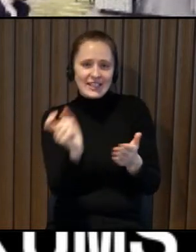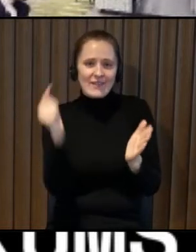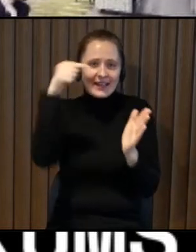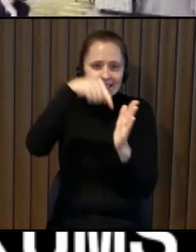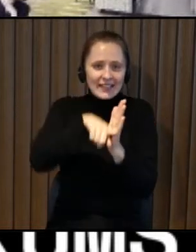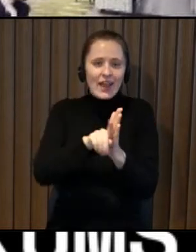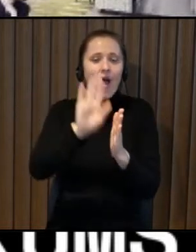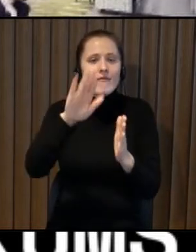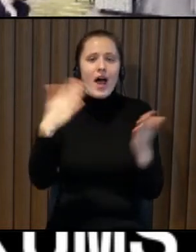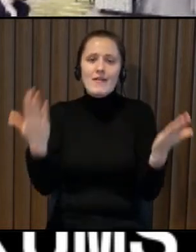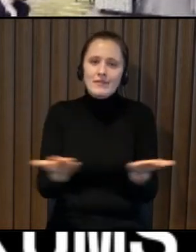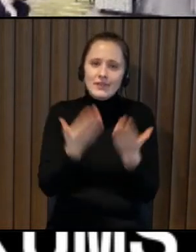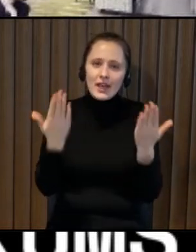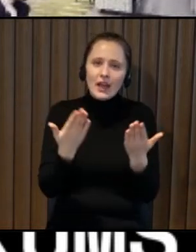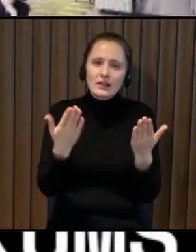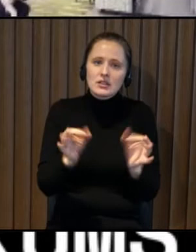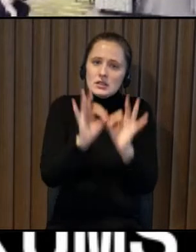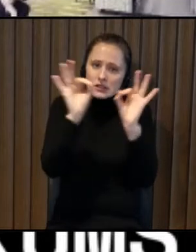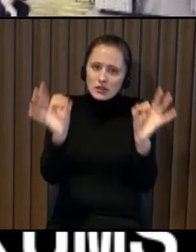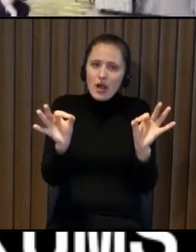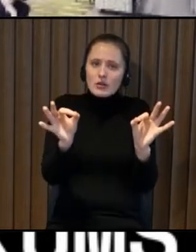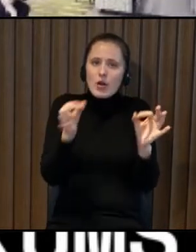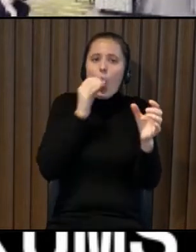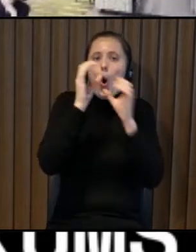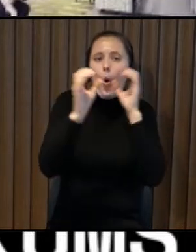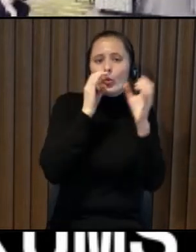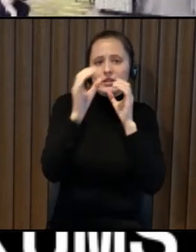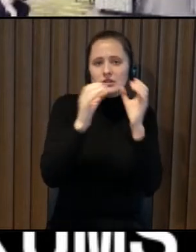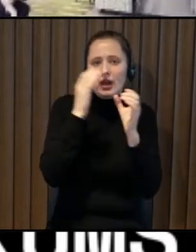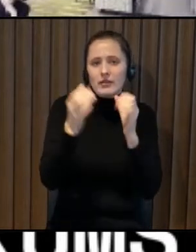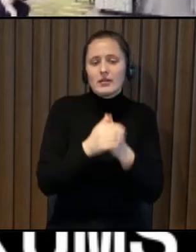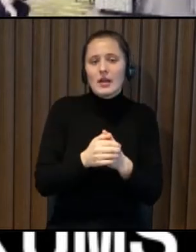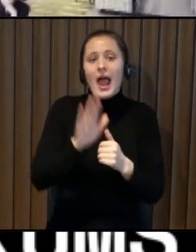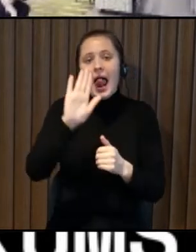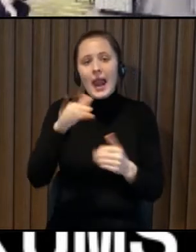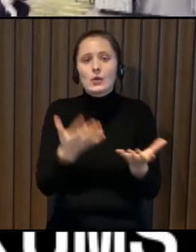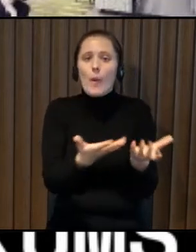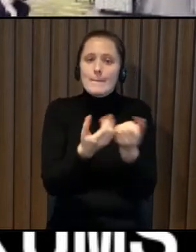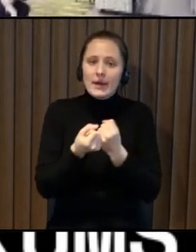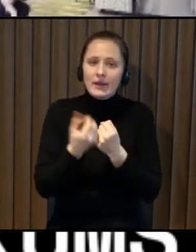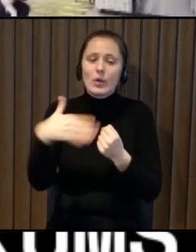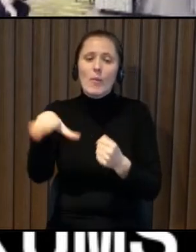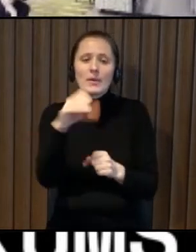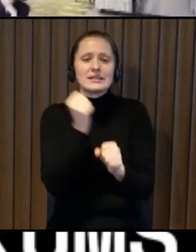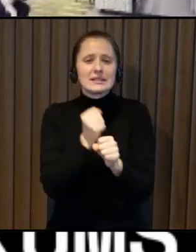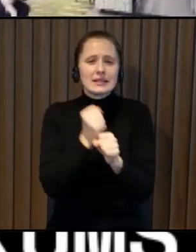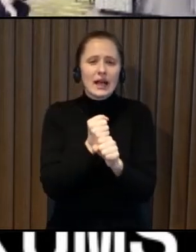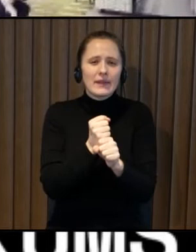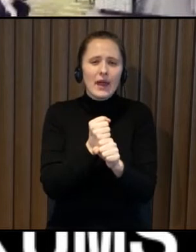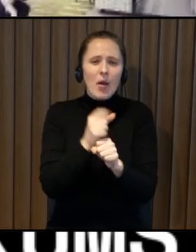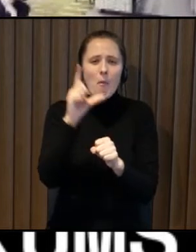have to create a room where people who don't know each other can easily engage